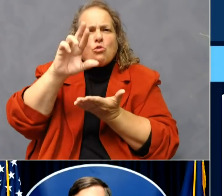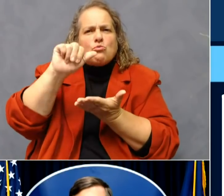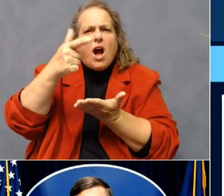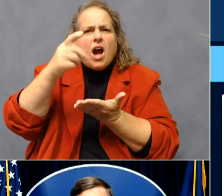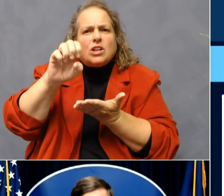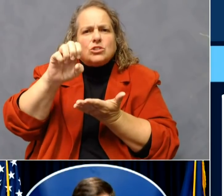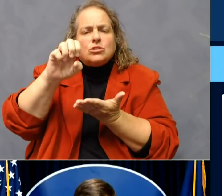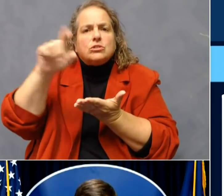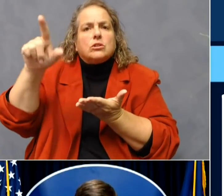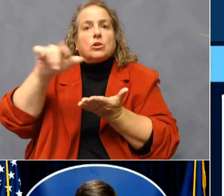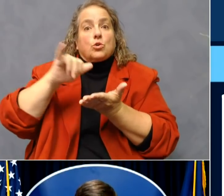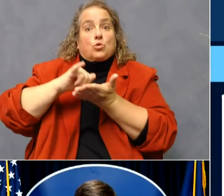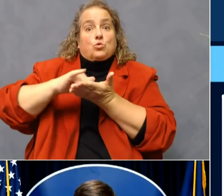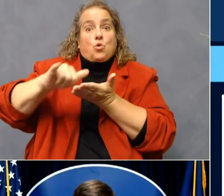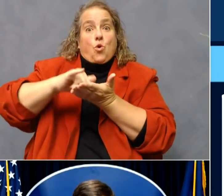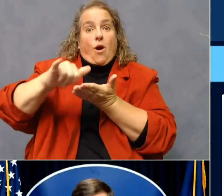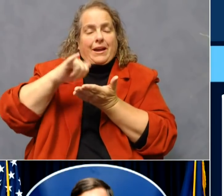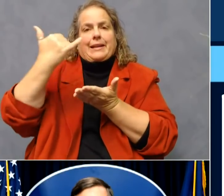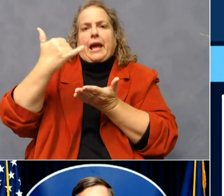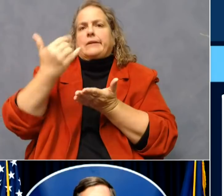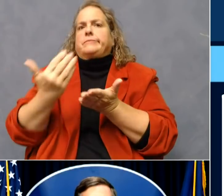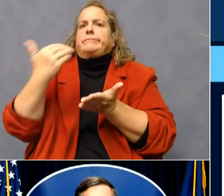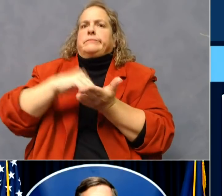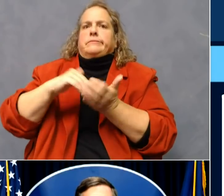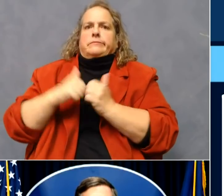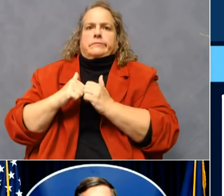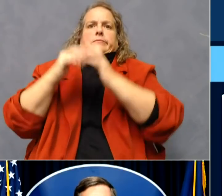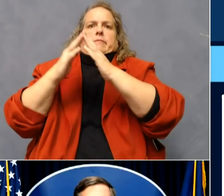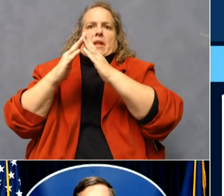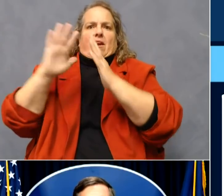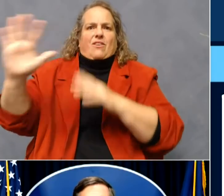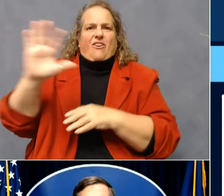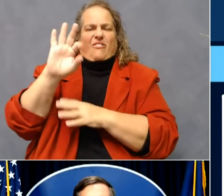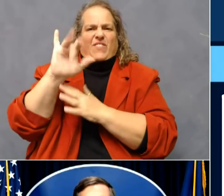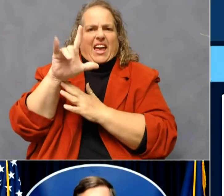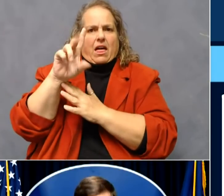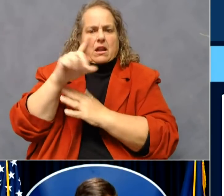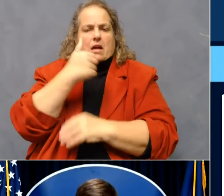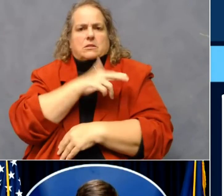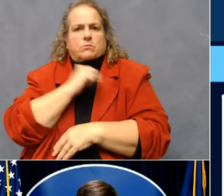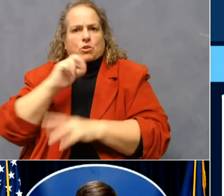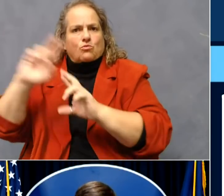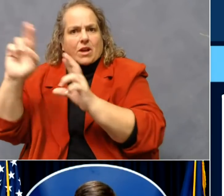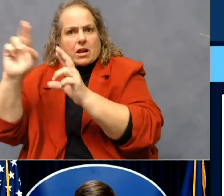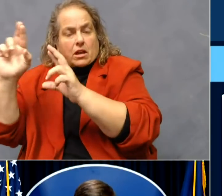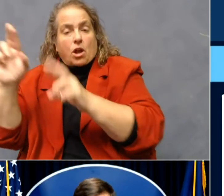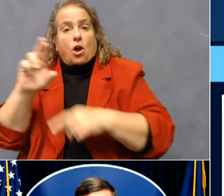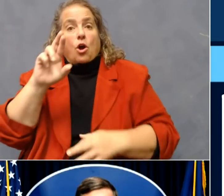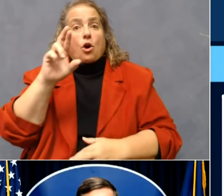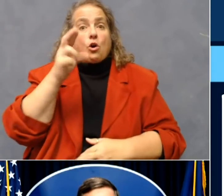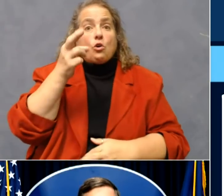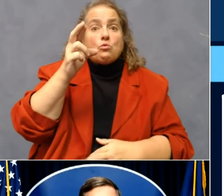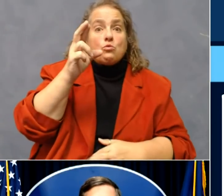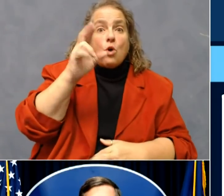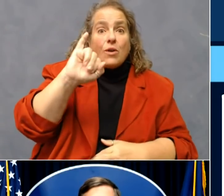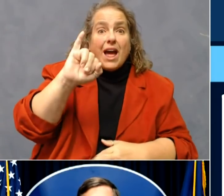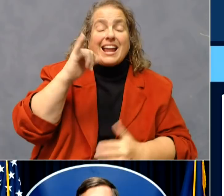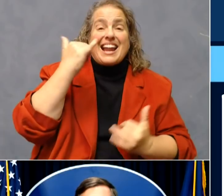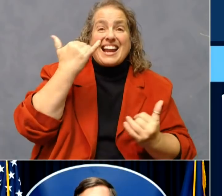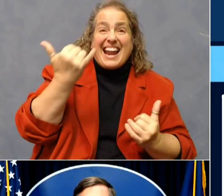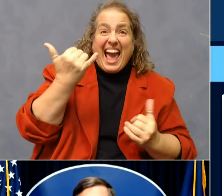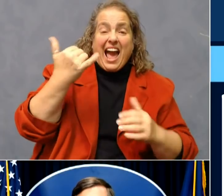recreating its field hospital and others. Well, Rhode Island today started admitting patients, or is admitting patients this